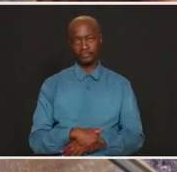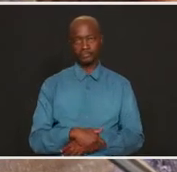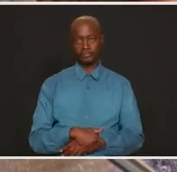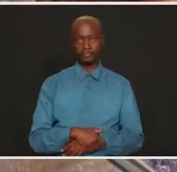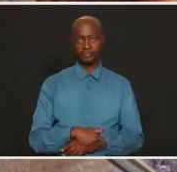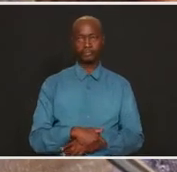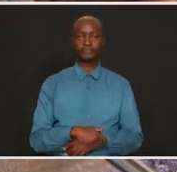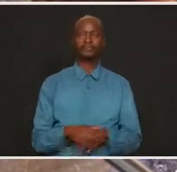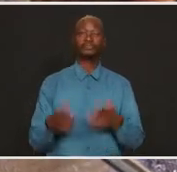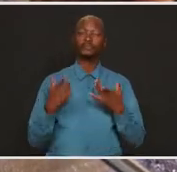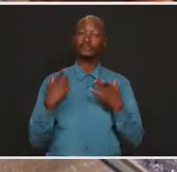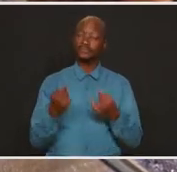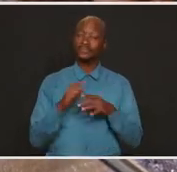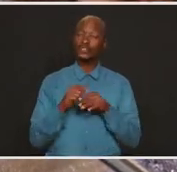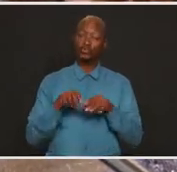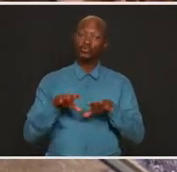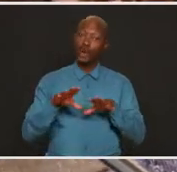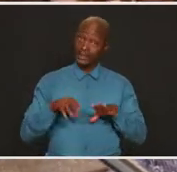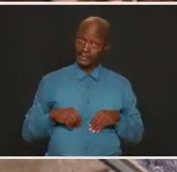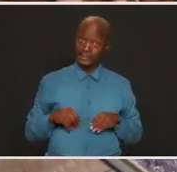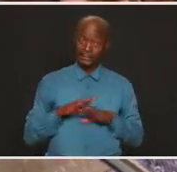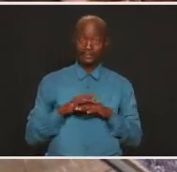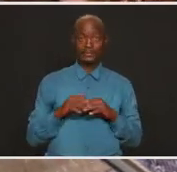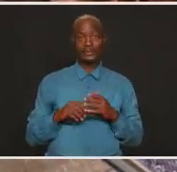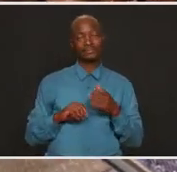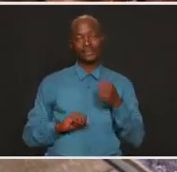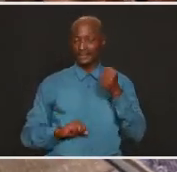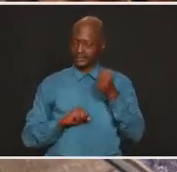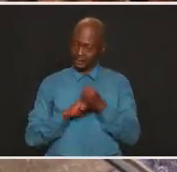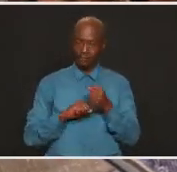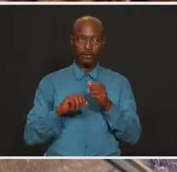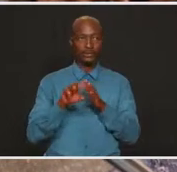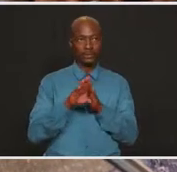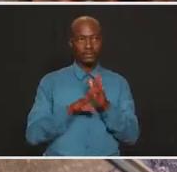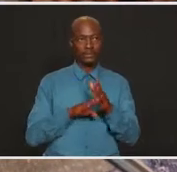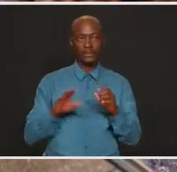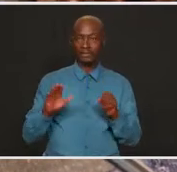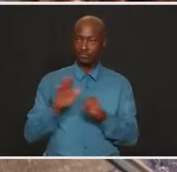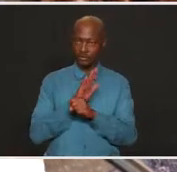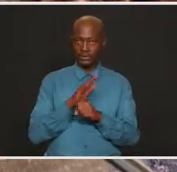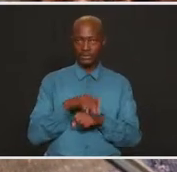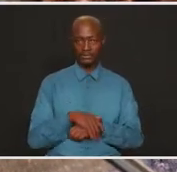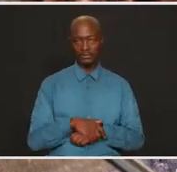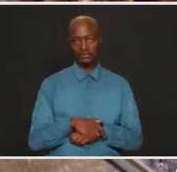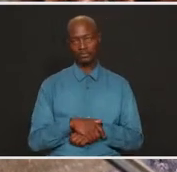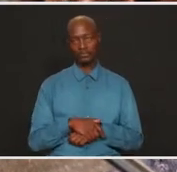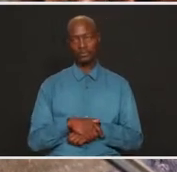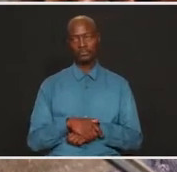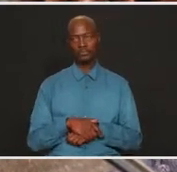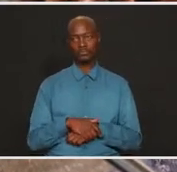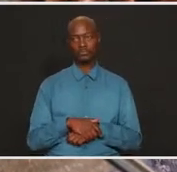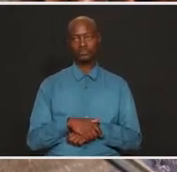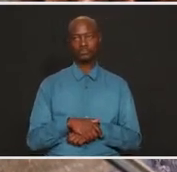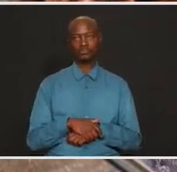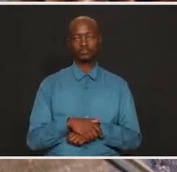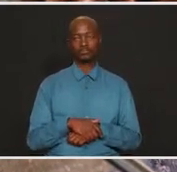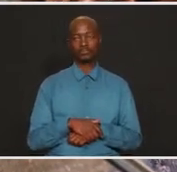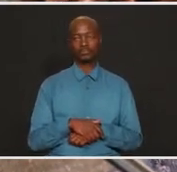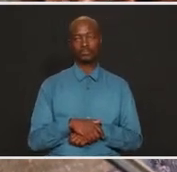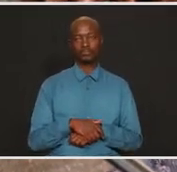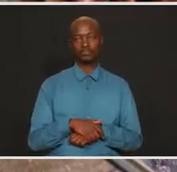I do accept the pill I support the pill fully on the